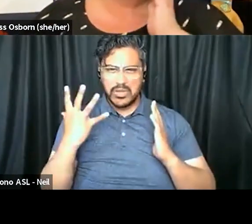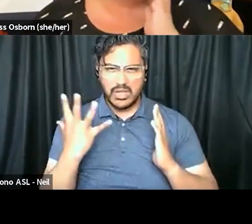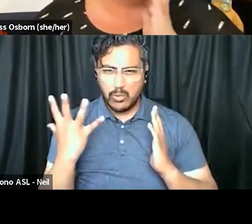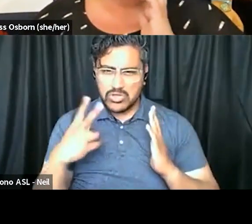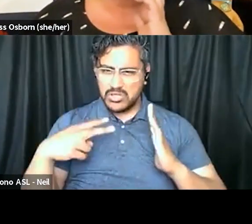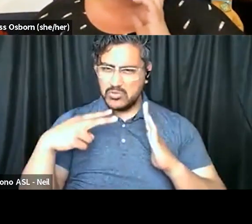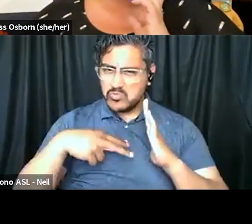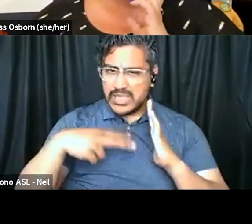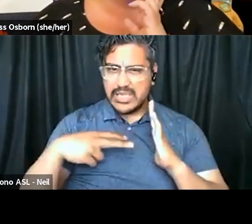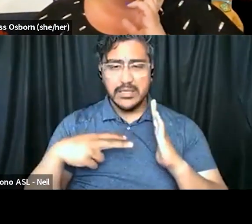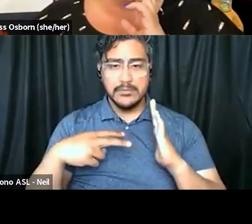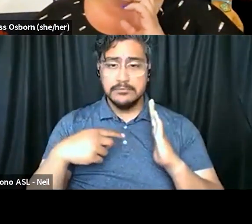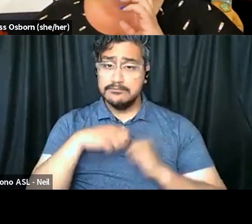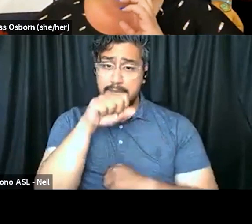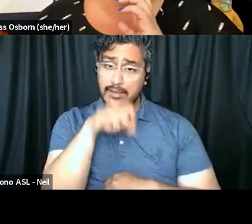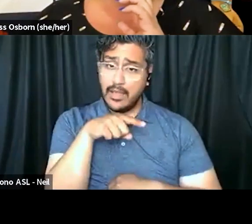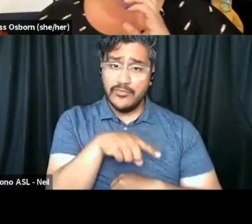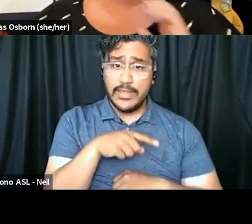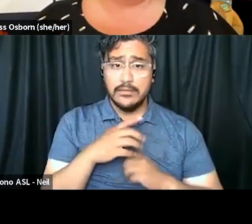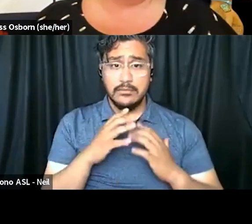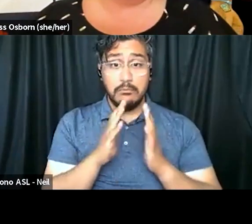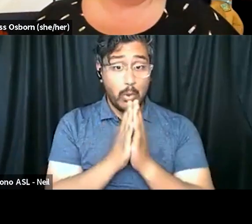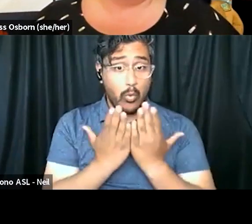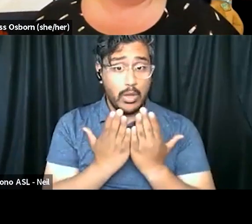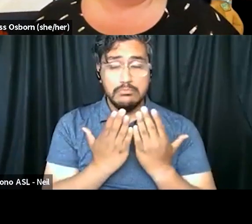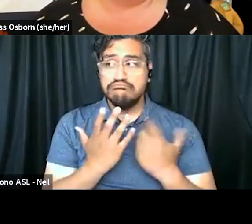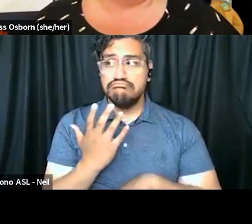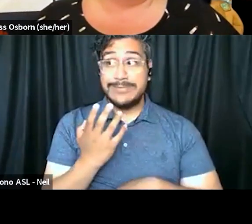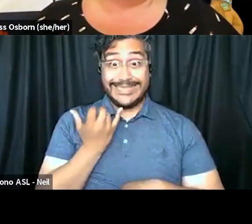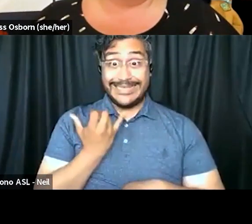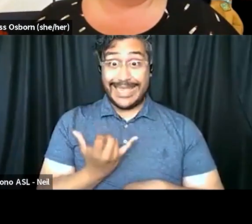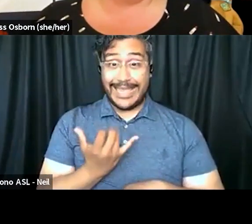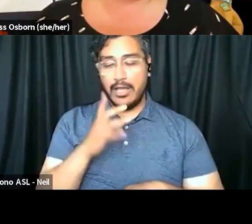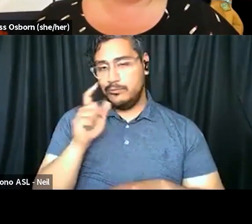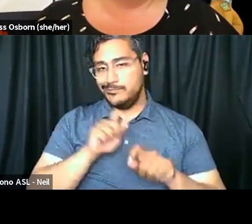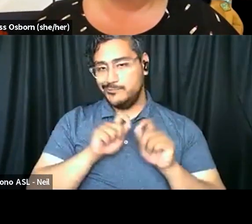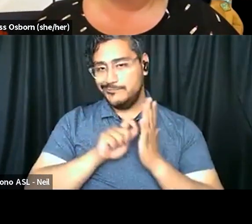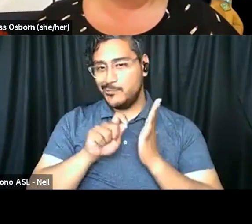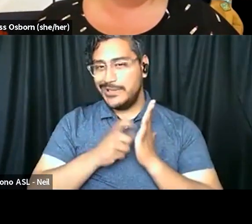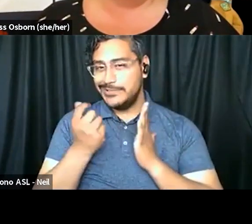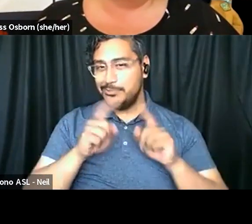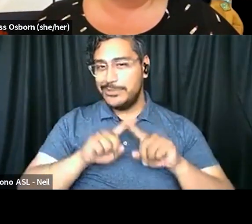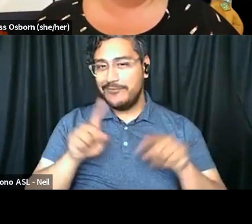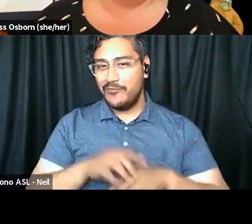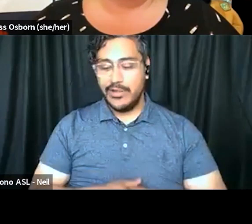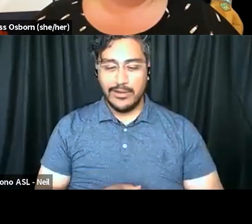poem and I would write it differently now. So even when you have